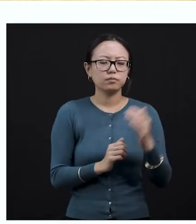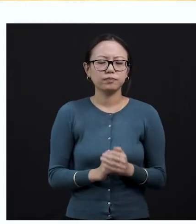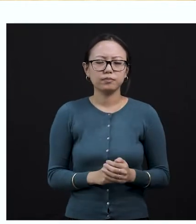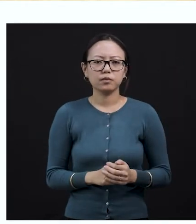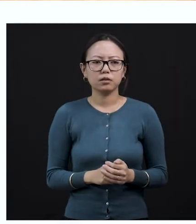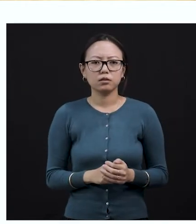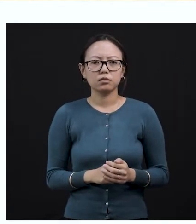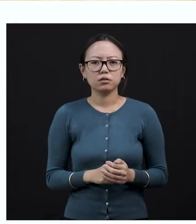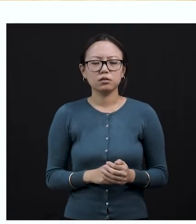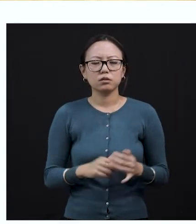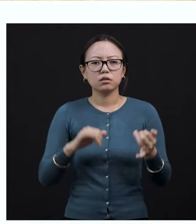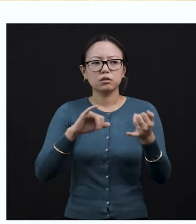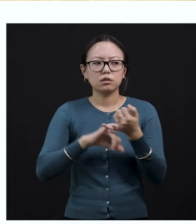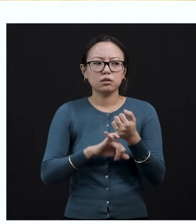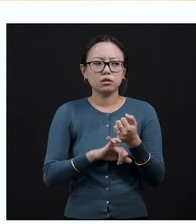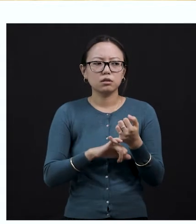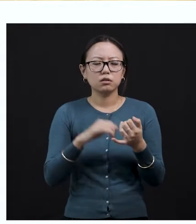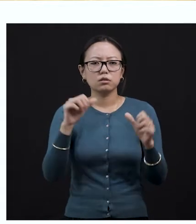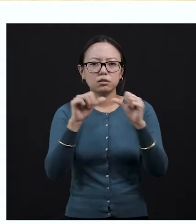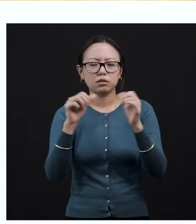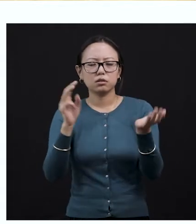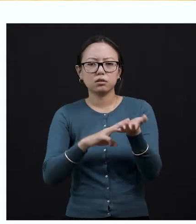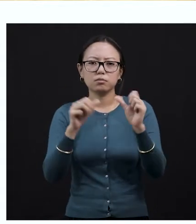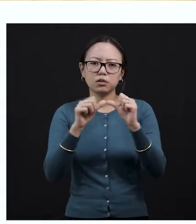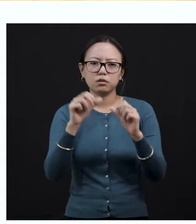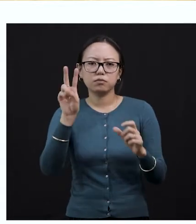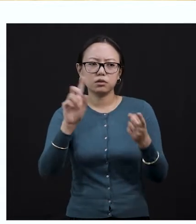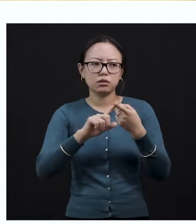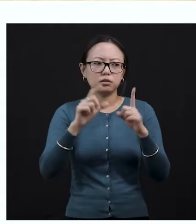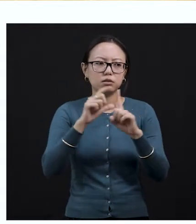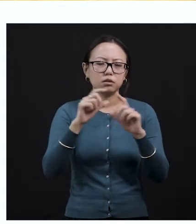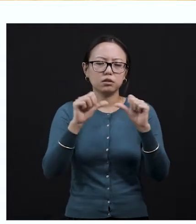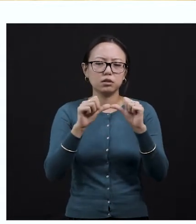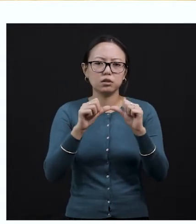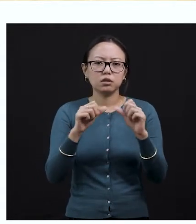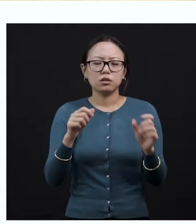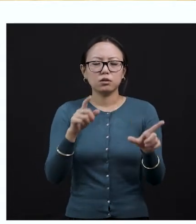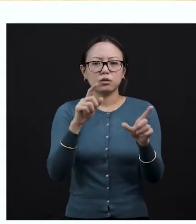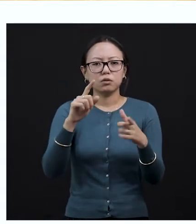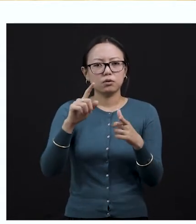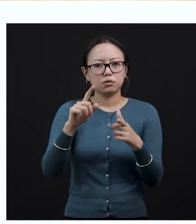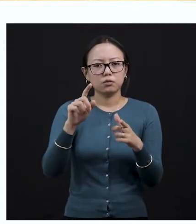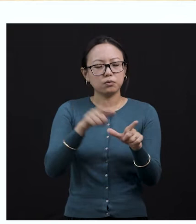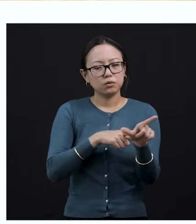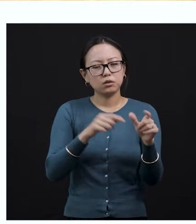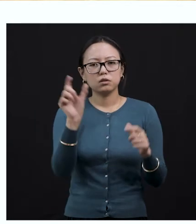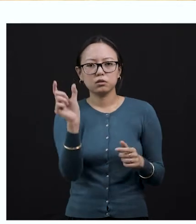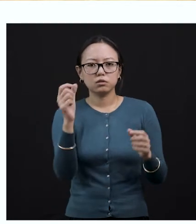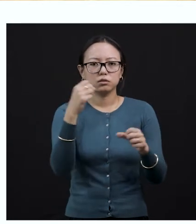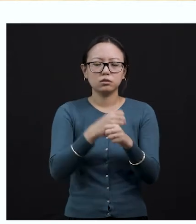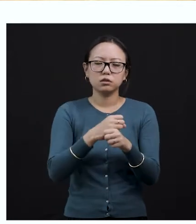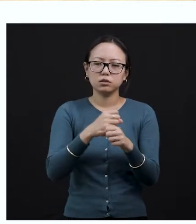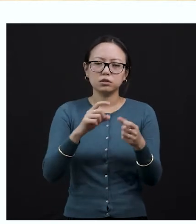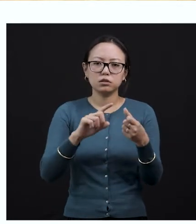is the Sam Veda, Yajur Veda, and Atharva Veda, all right. So in the early Vedic